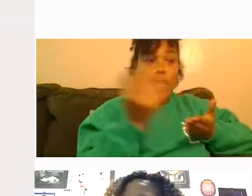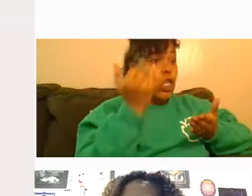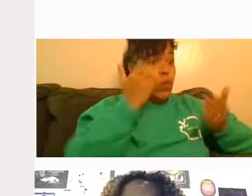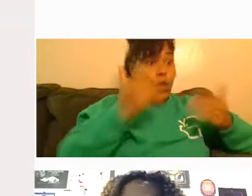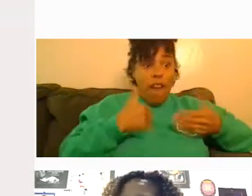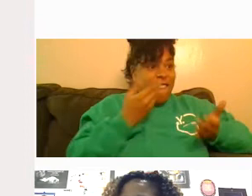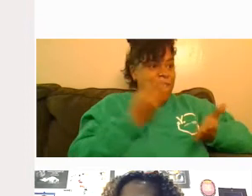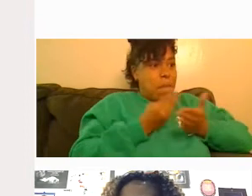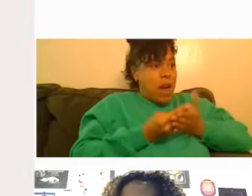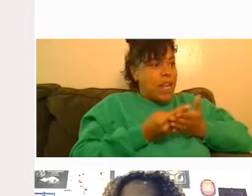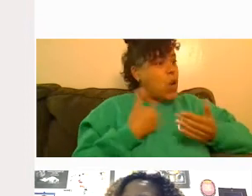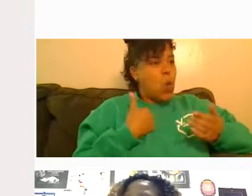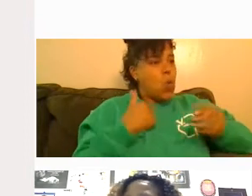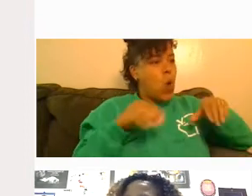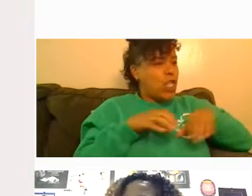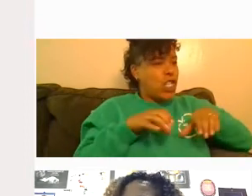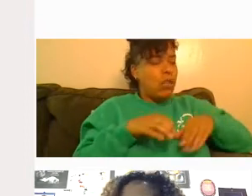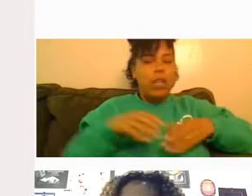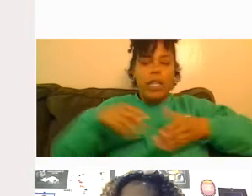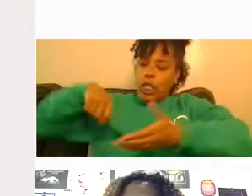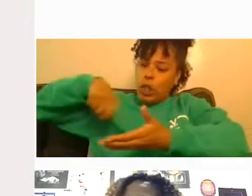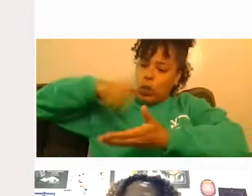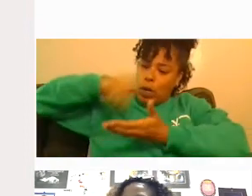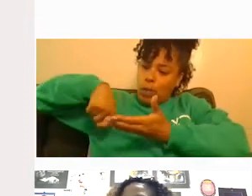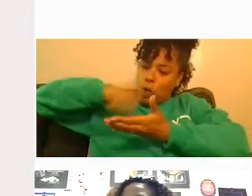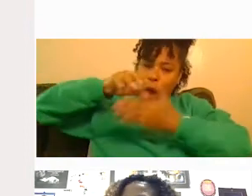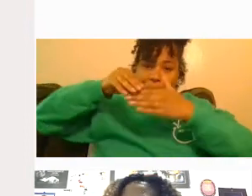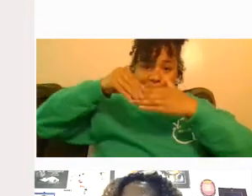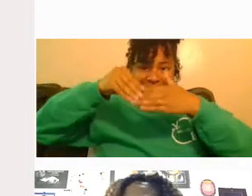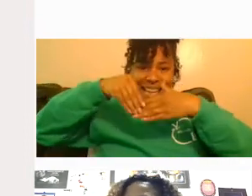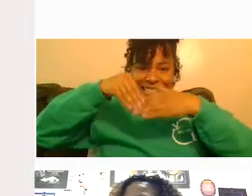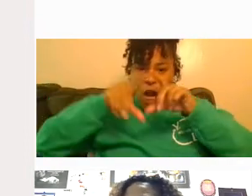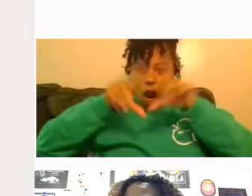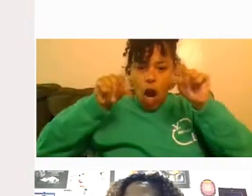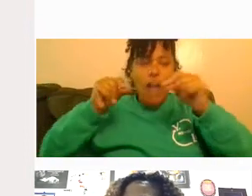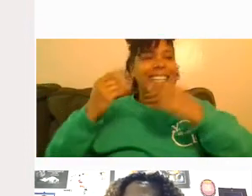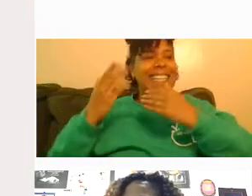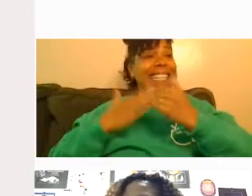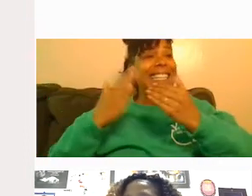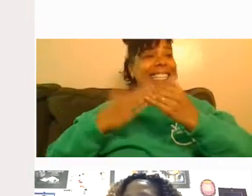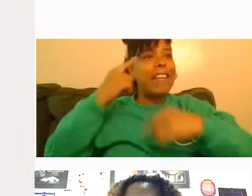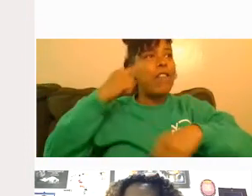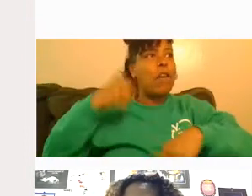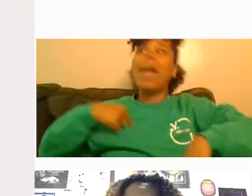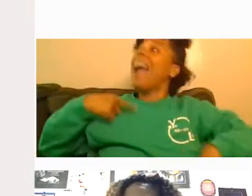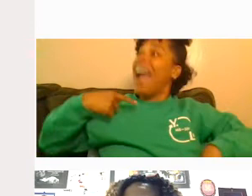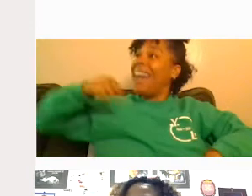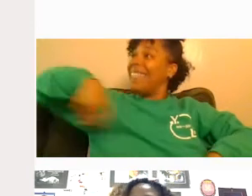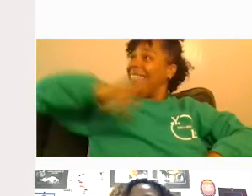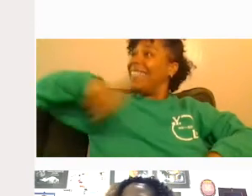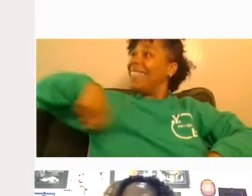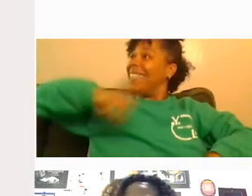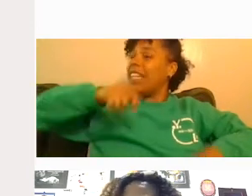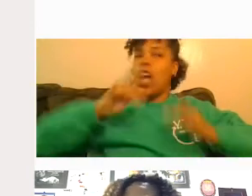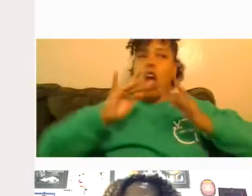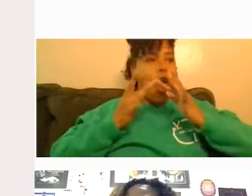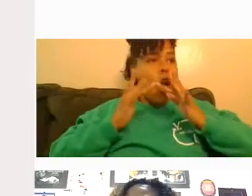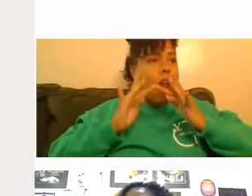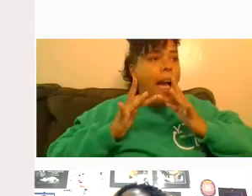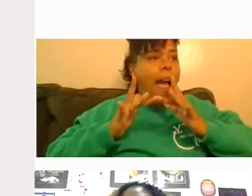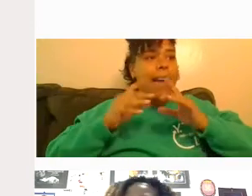that plastic explosive in your wallet that they've made easy for us to use online, in the